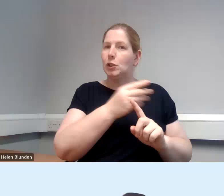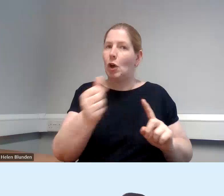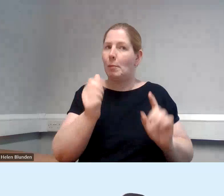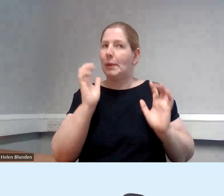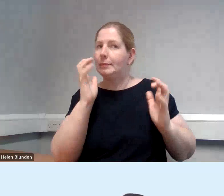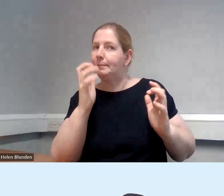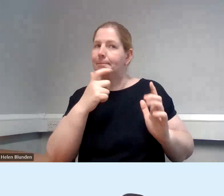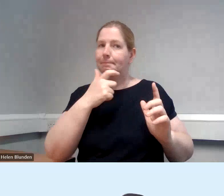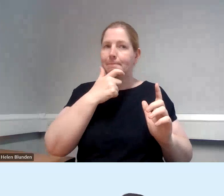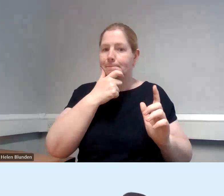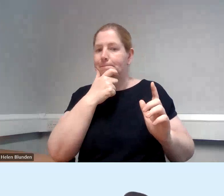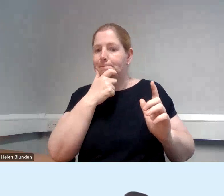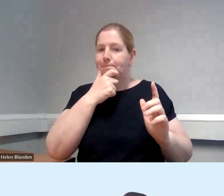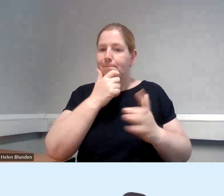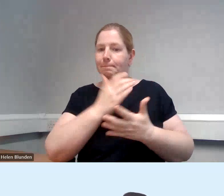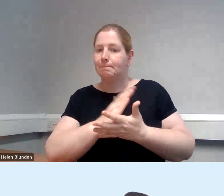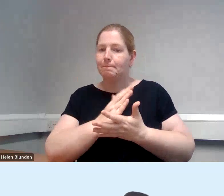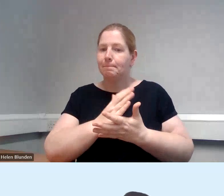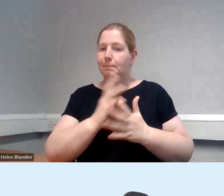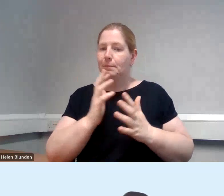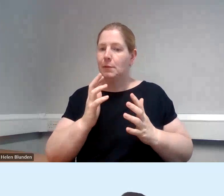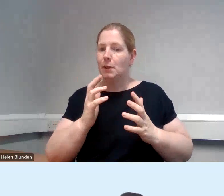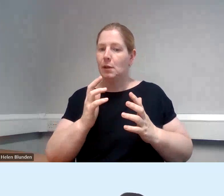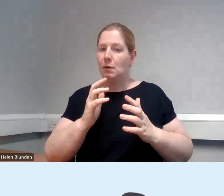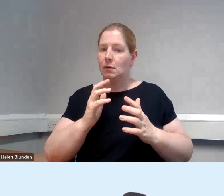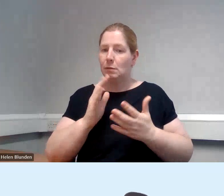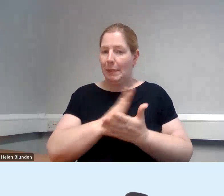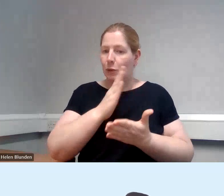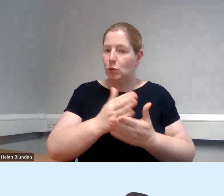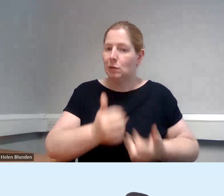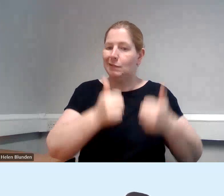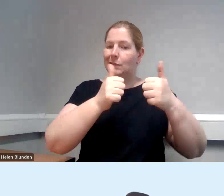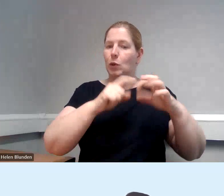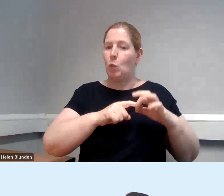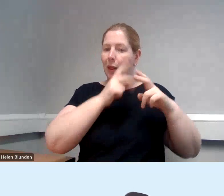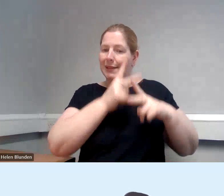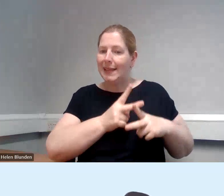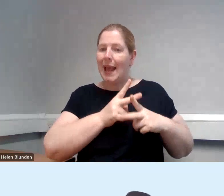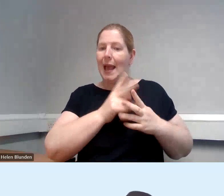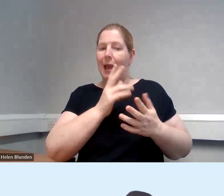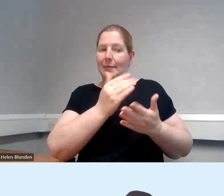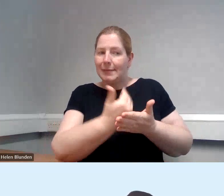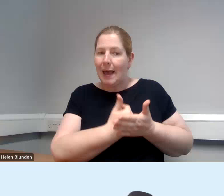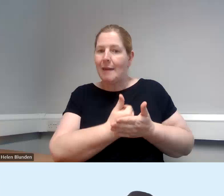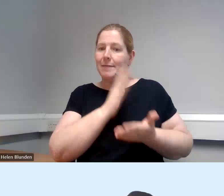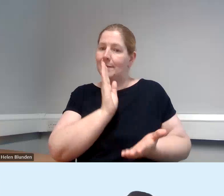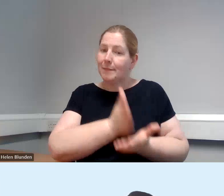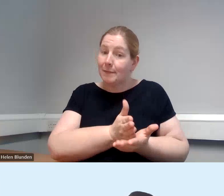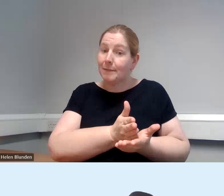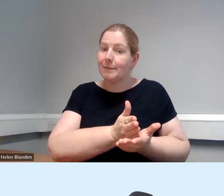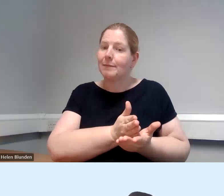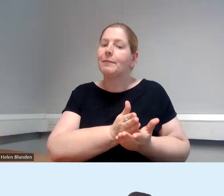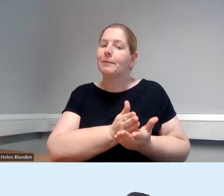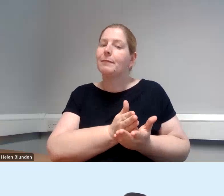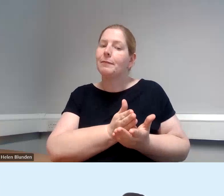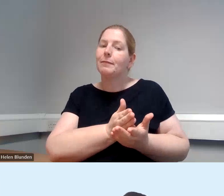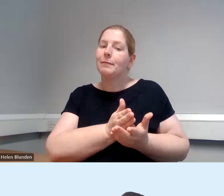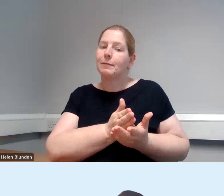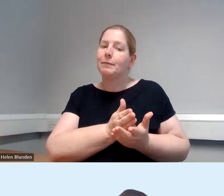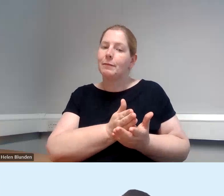maybe worry or anxiety about whether patients are truly going to be safe if they're not